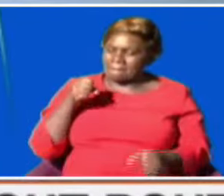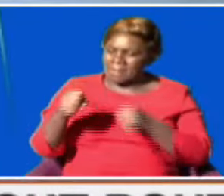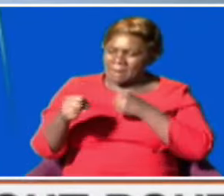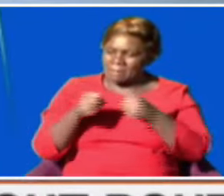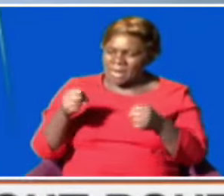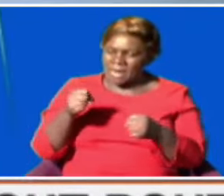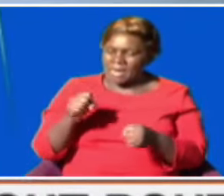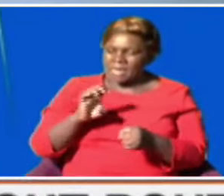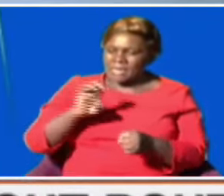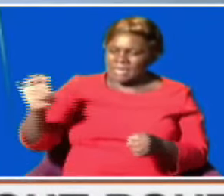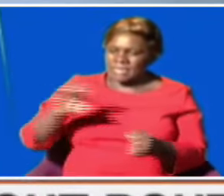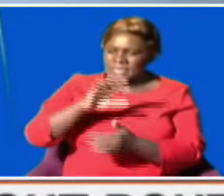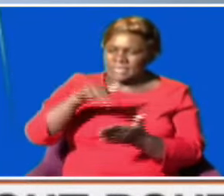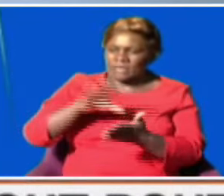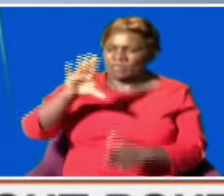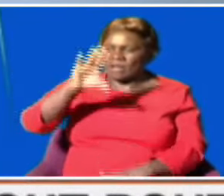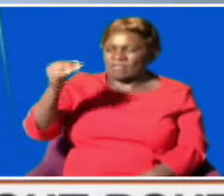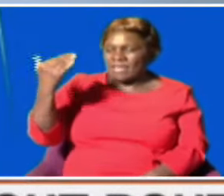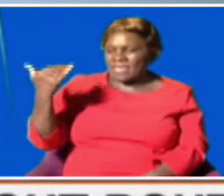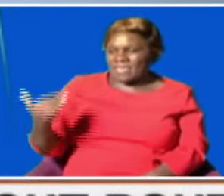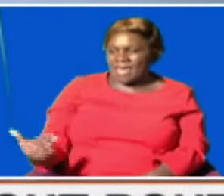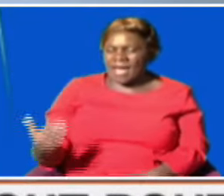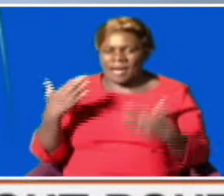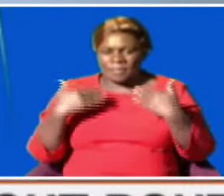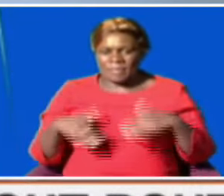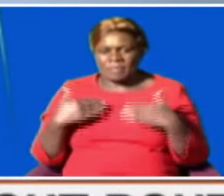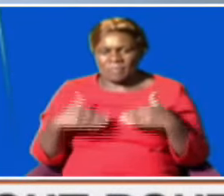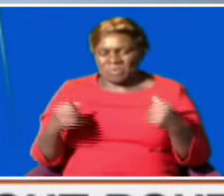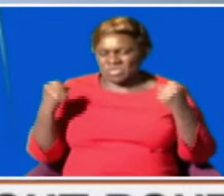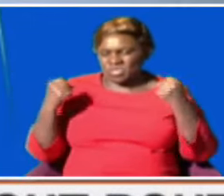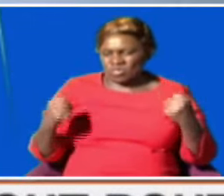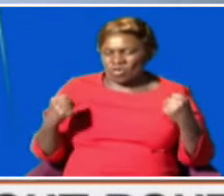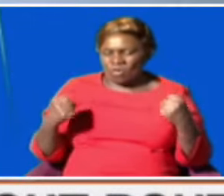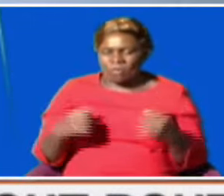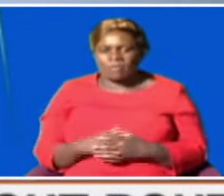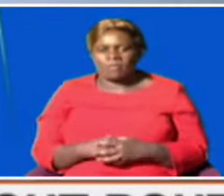East and Central Africa, young boxers, energetic, with a lot of